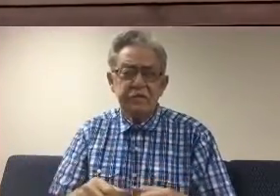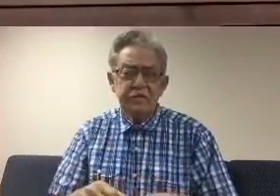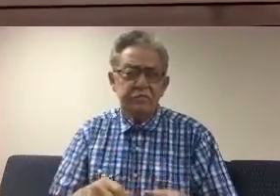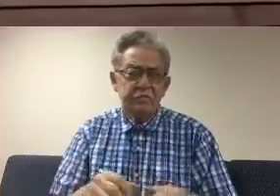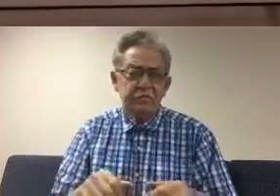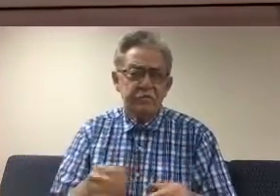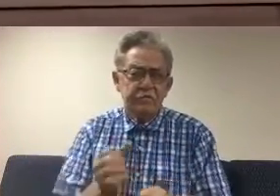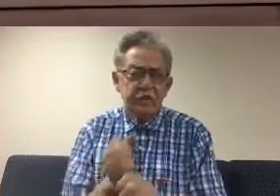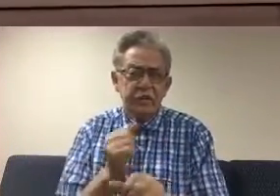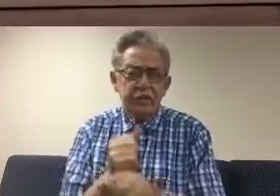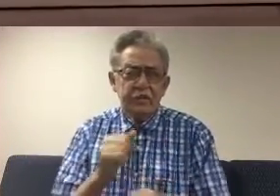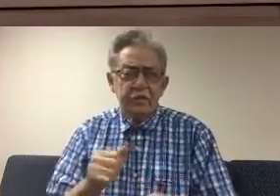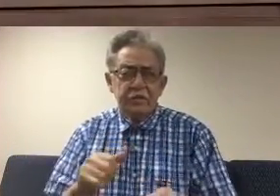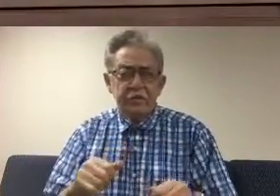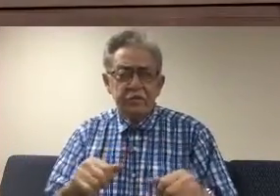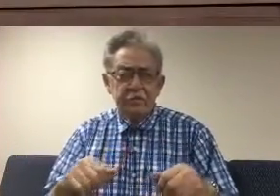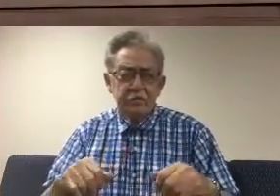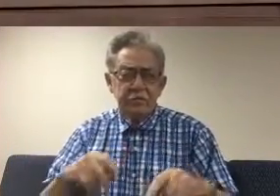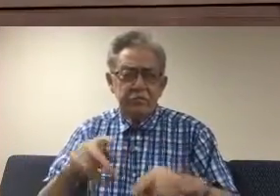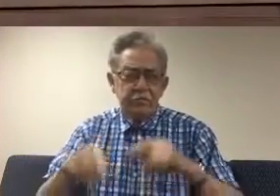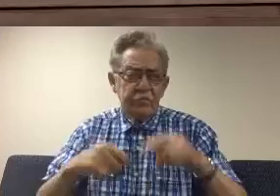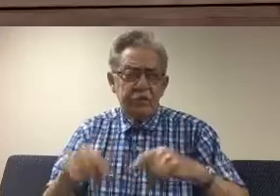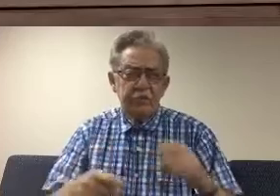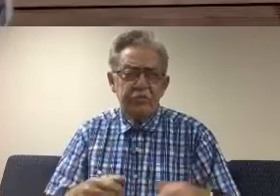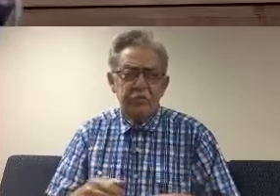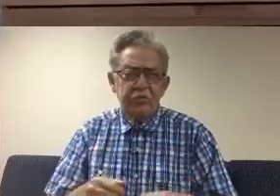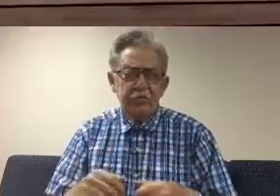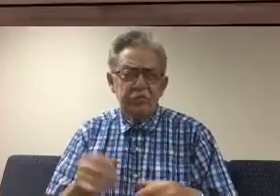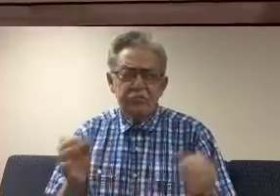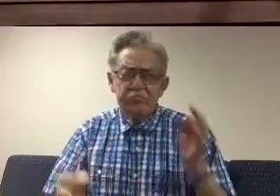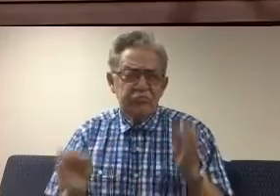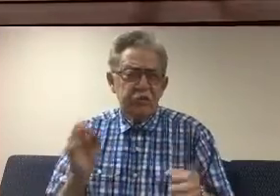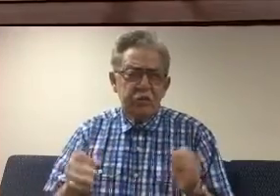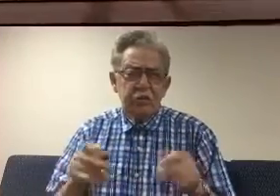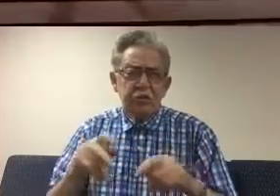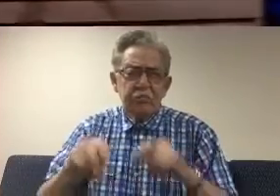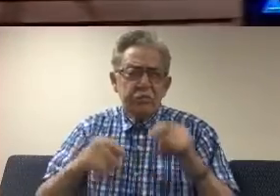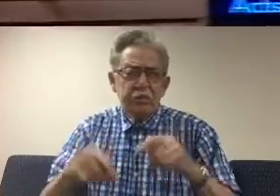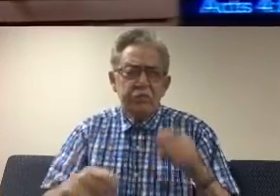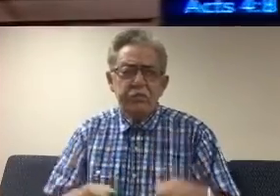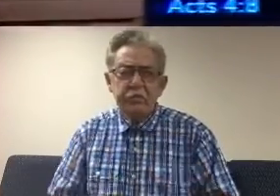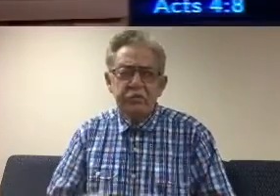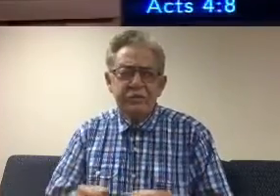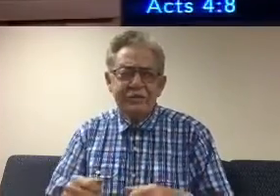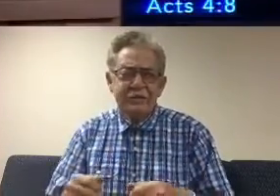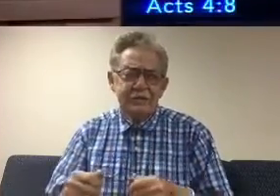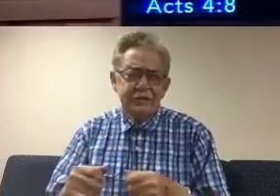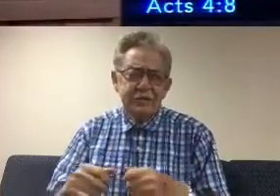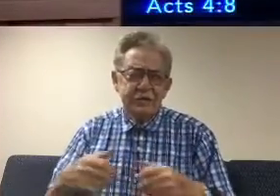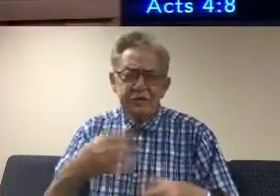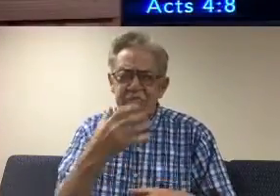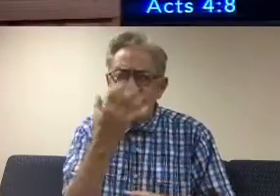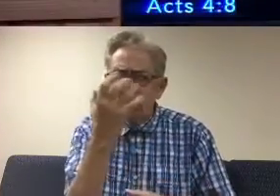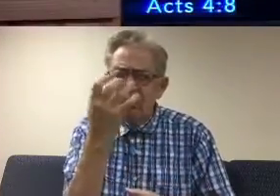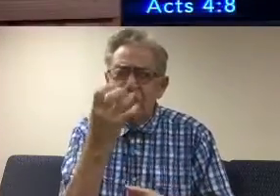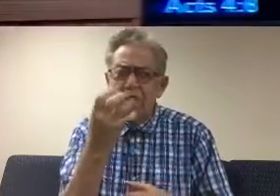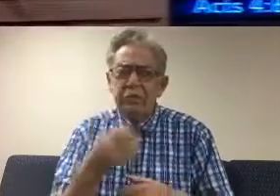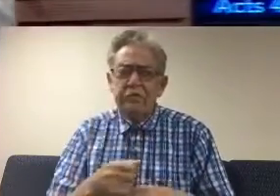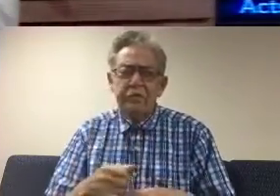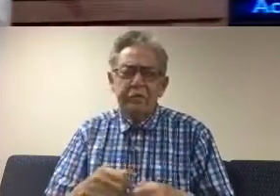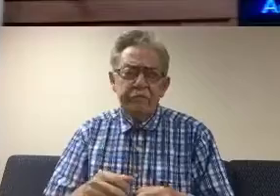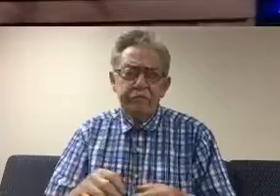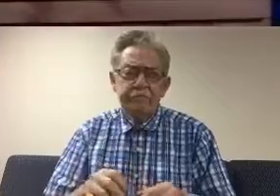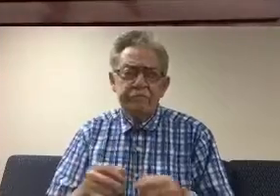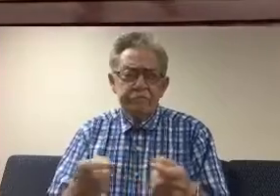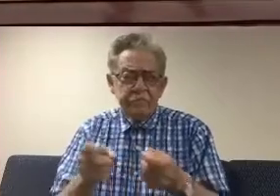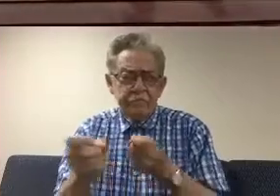is the Sanhedrin Council, which was controlled in large measure at this point by the